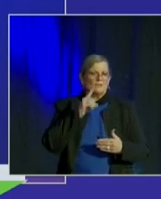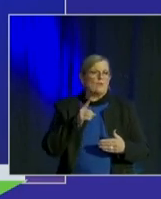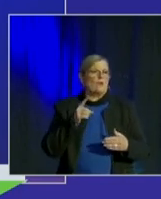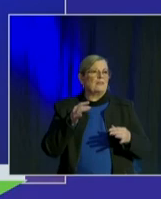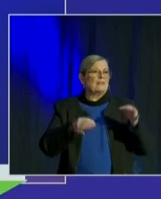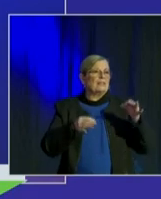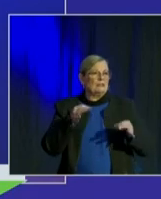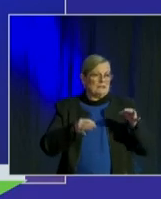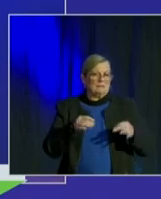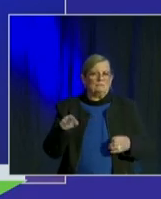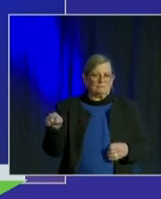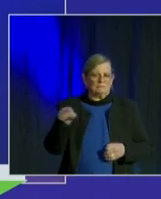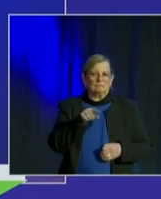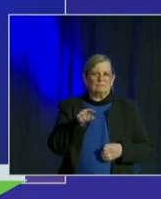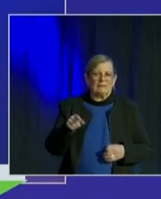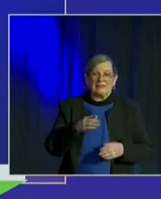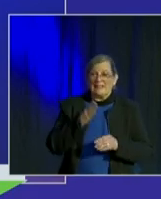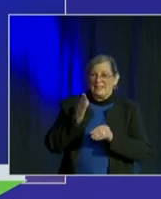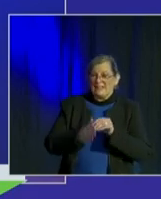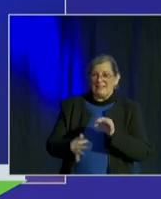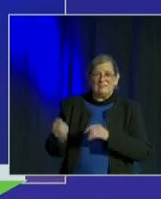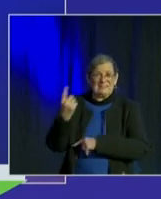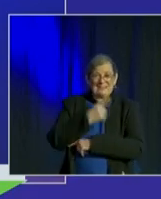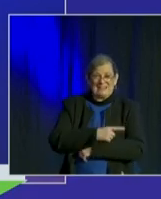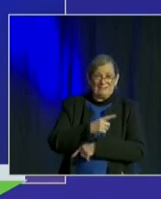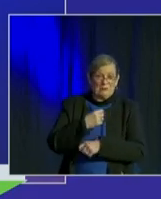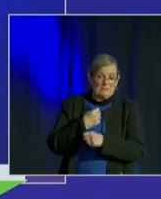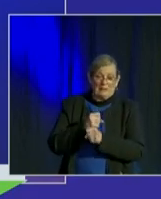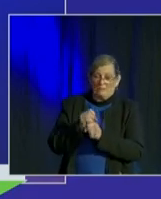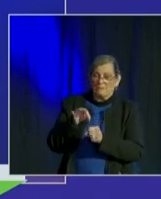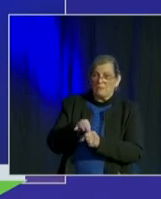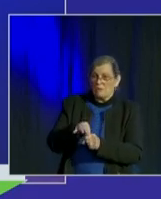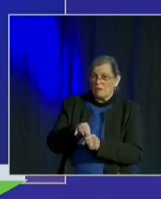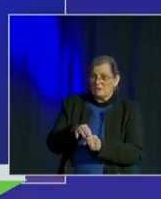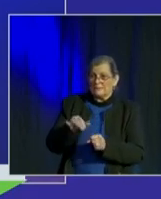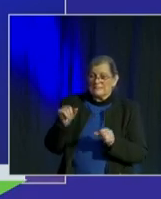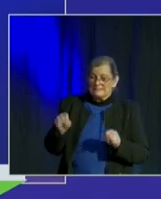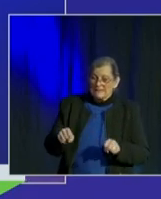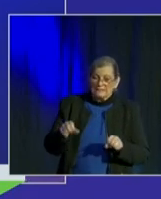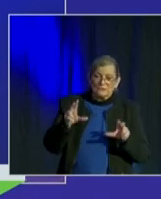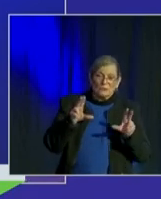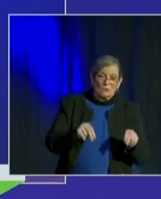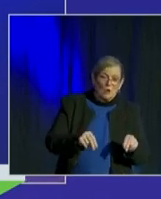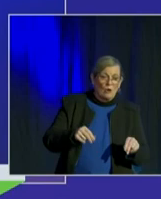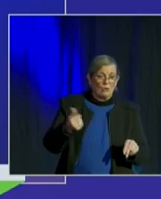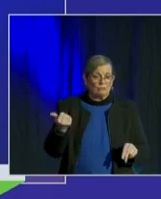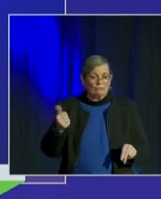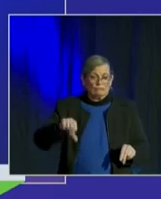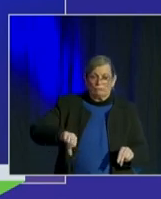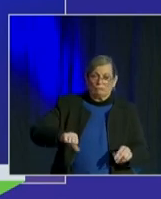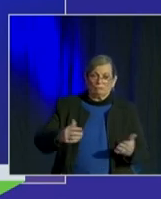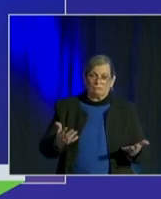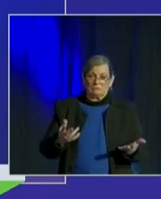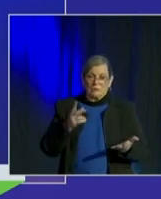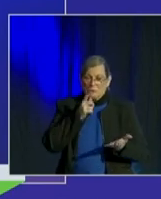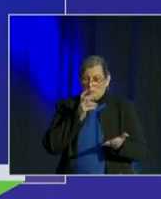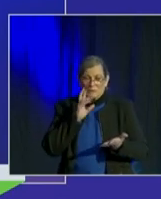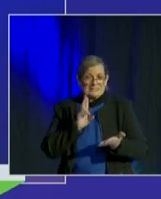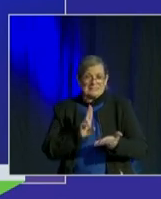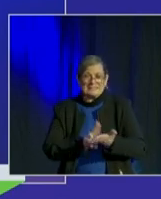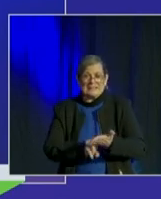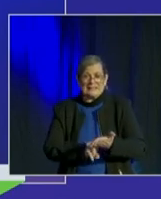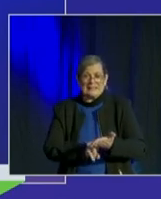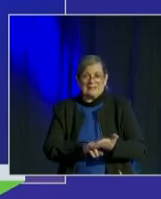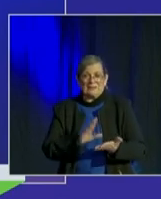end of the day, they'll make a vote. They'll submit it to me for my signature, and we will have our 25th